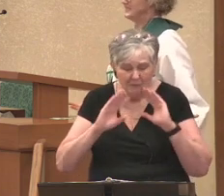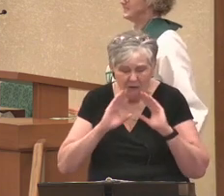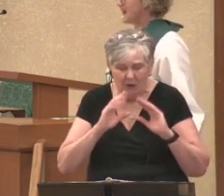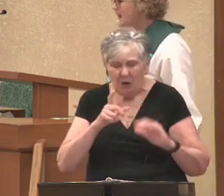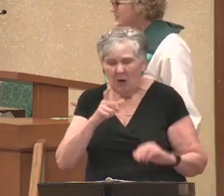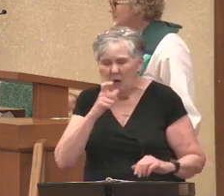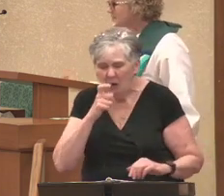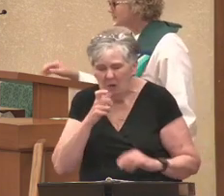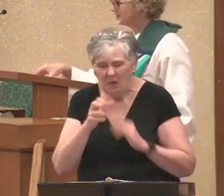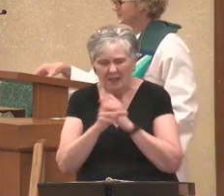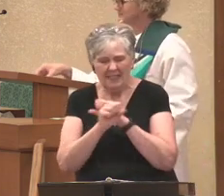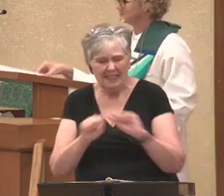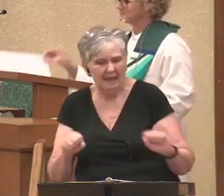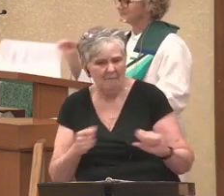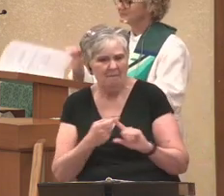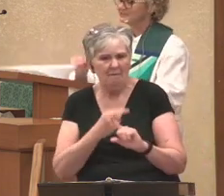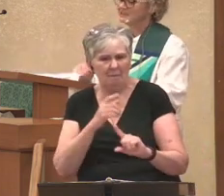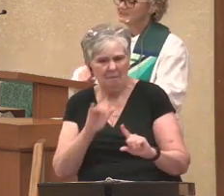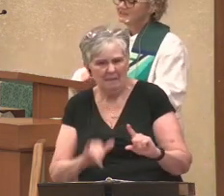of death?"